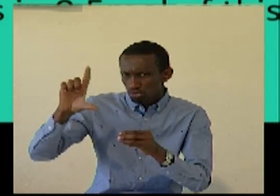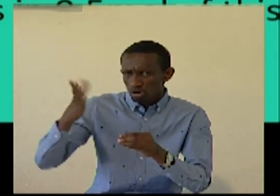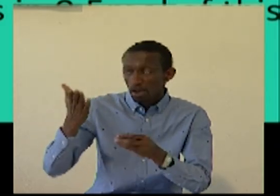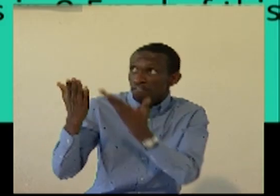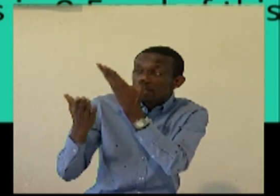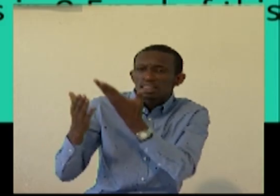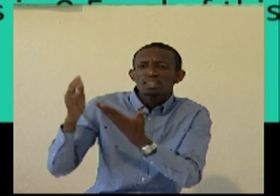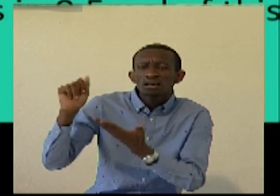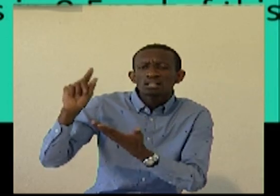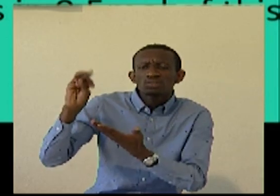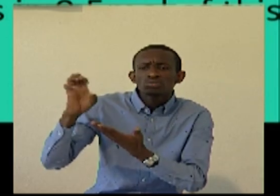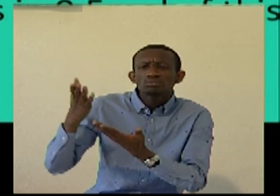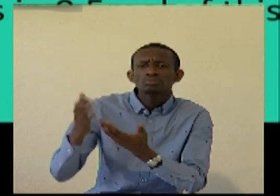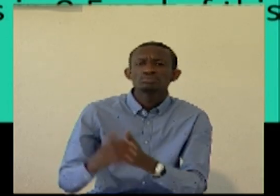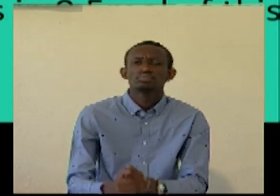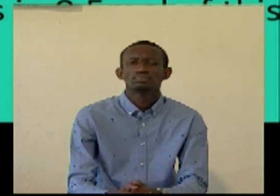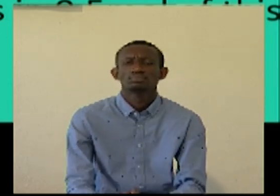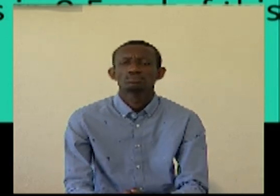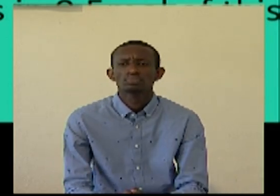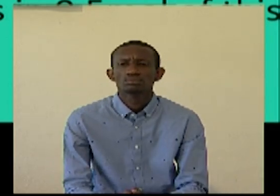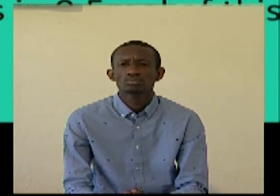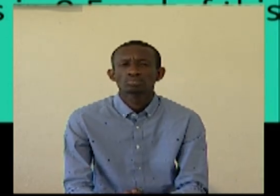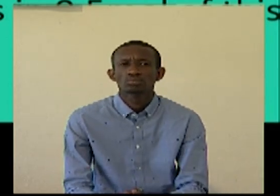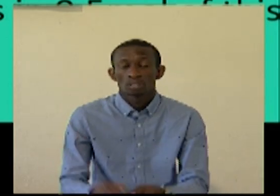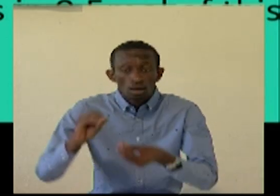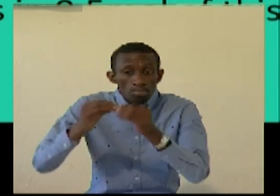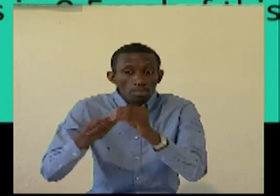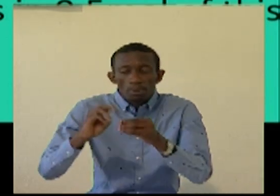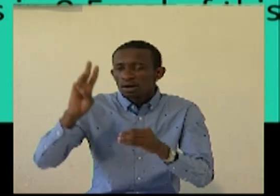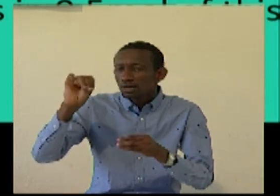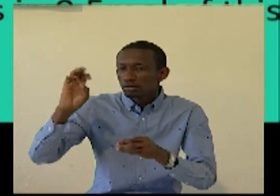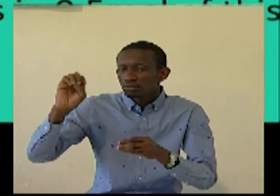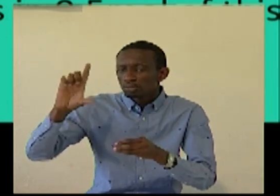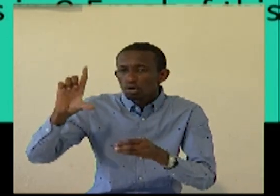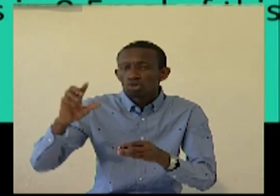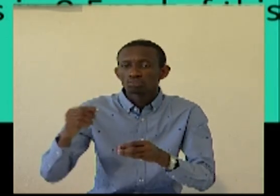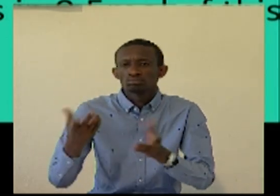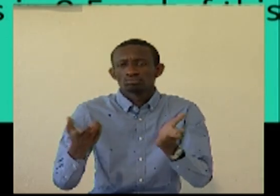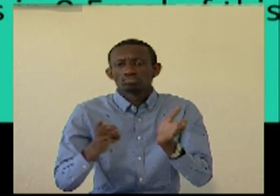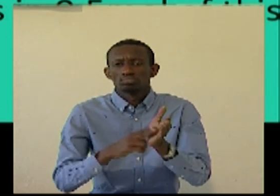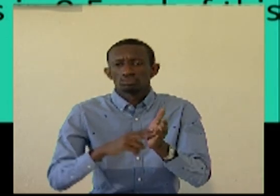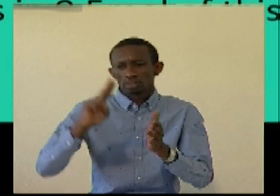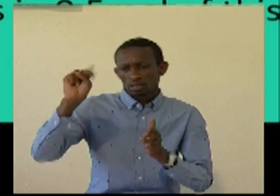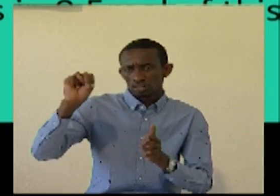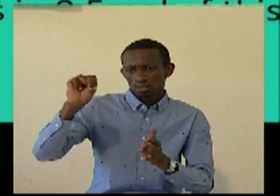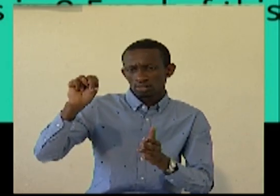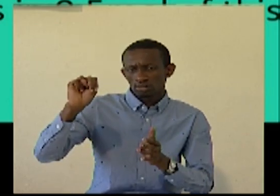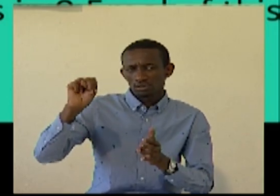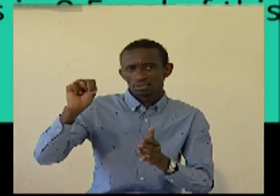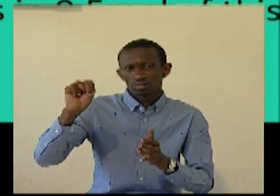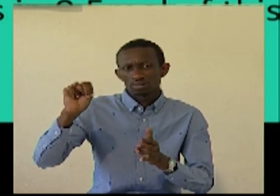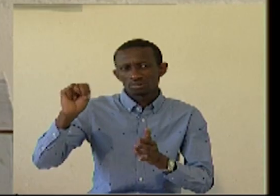We have the number of moles. The number of moles here, it is N. which is equal to